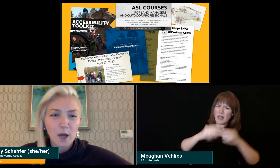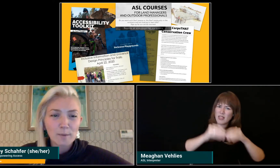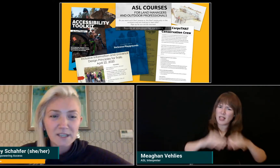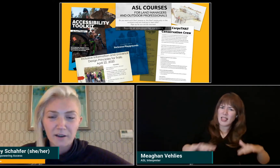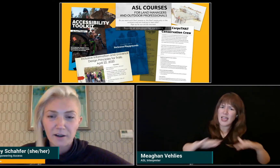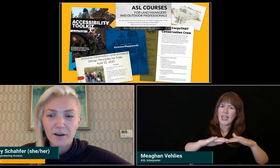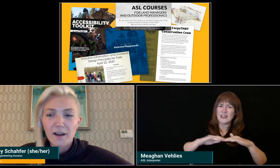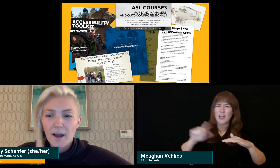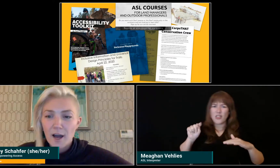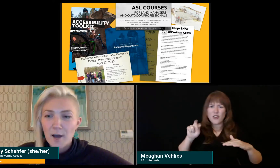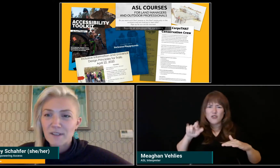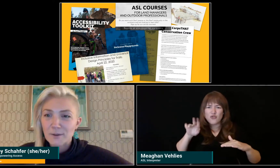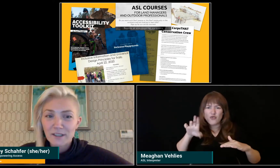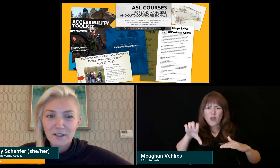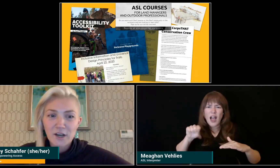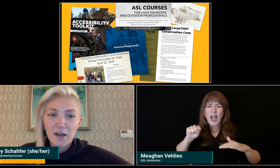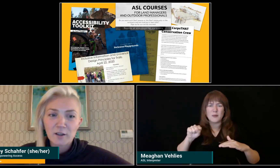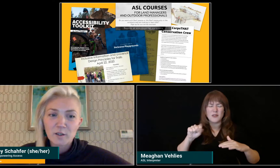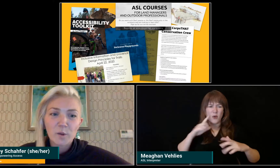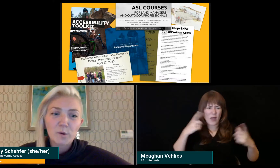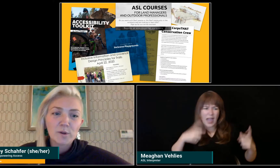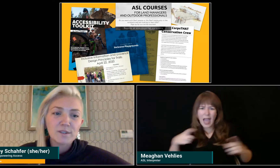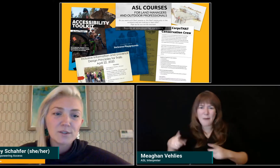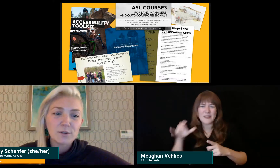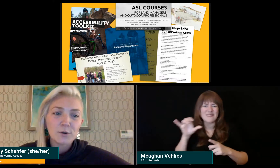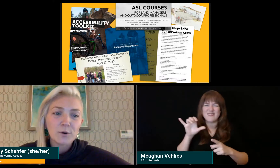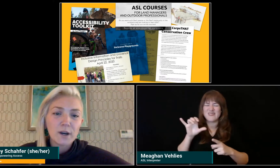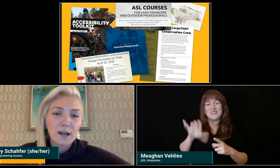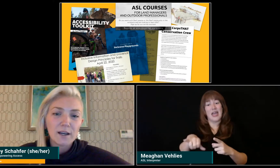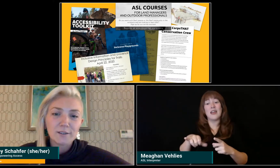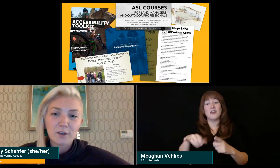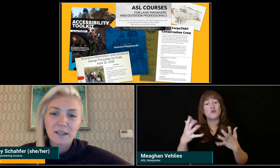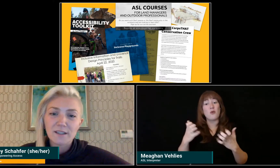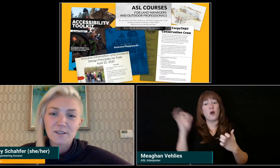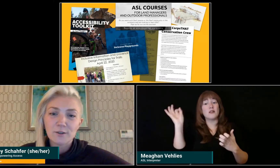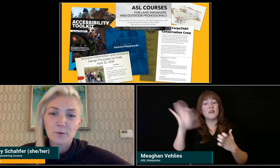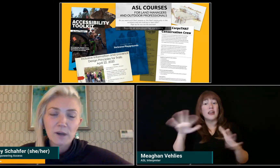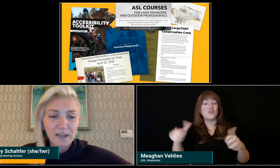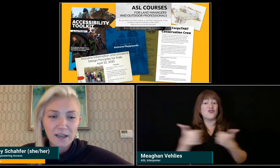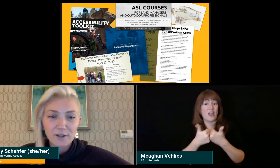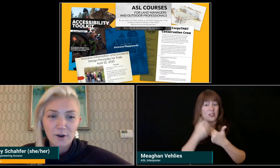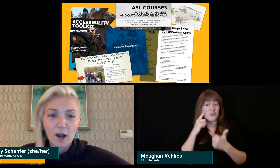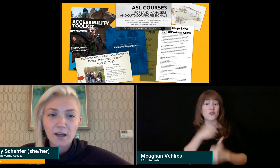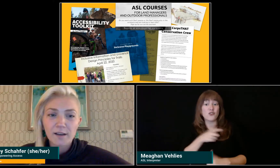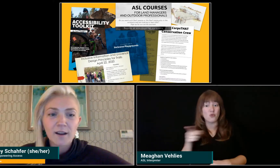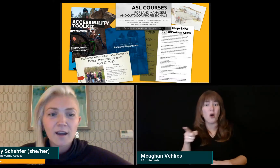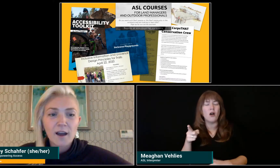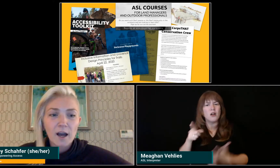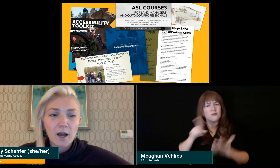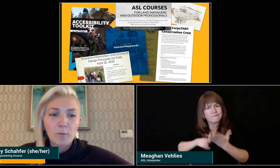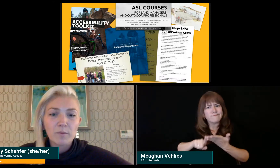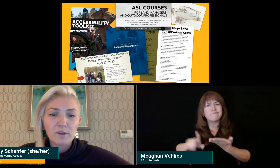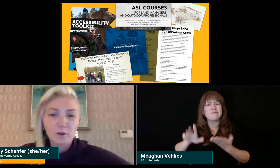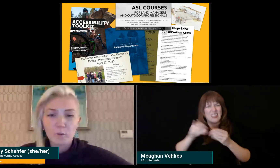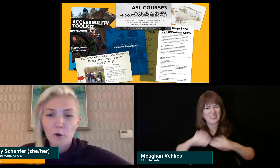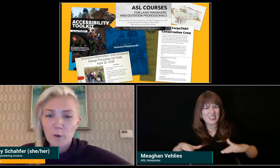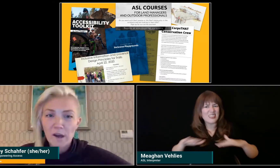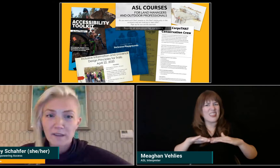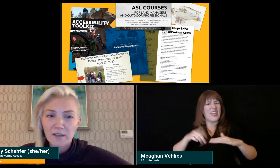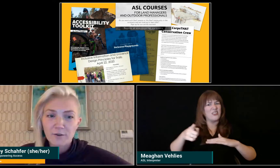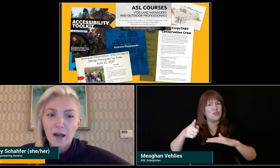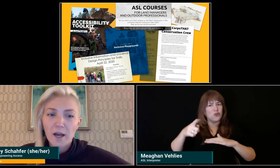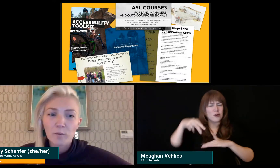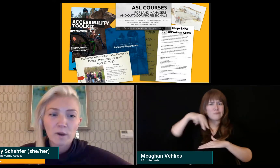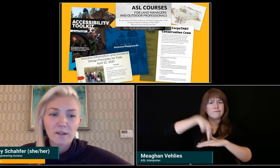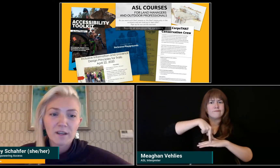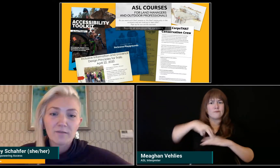kind of stops here. And so I'd like to challenge people to look into what land you're on, learn more about